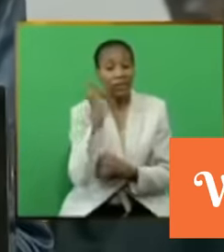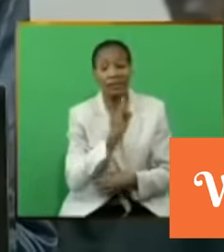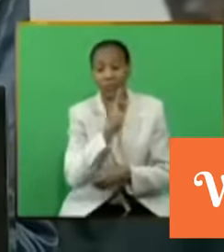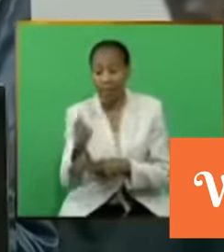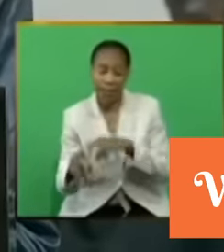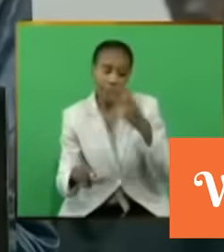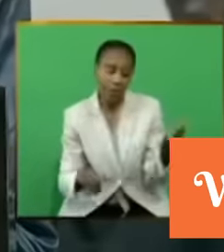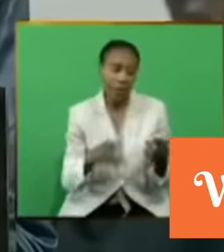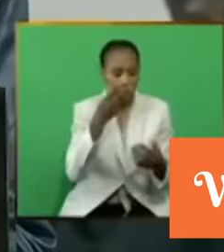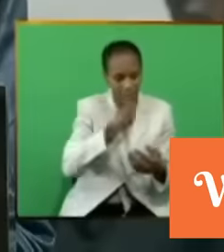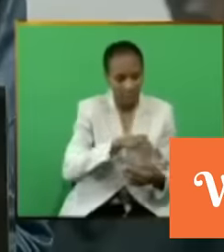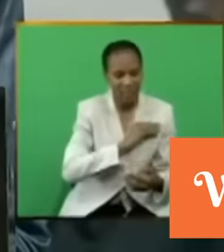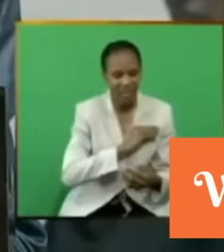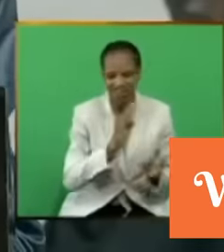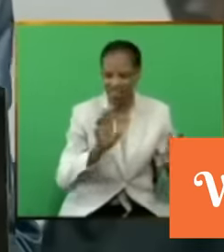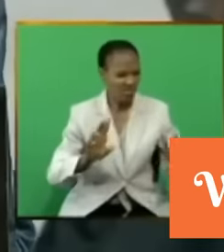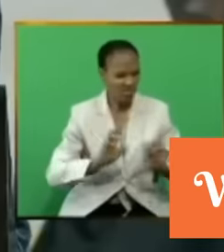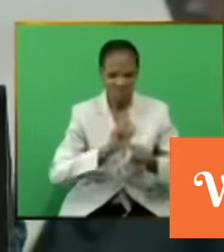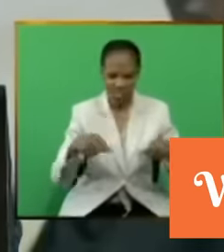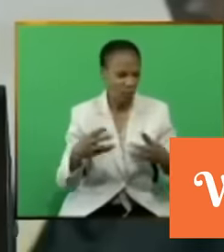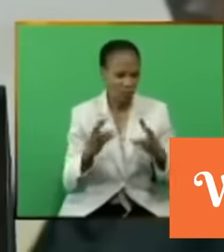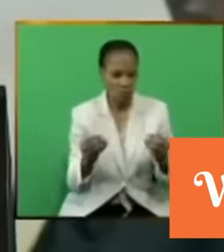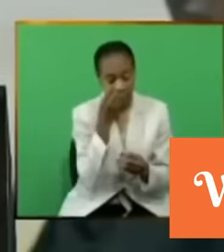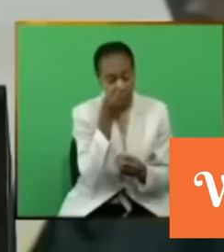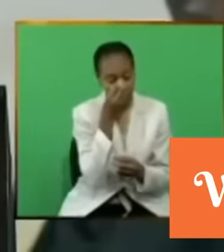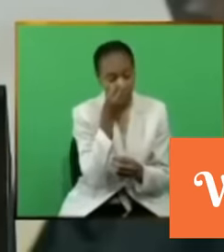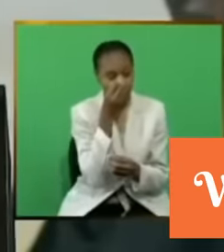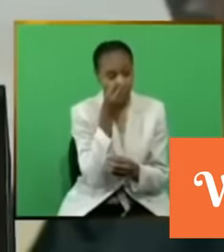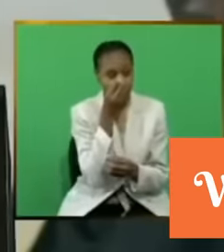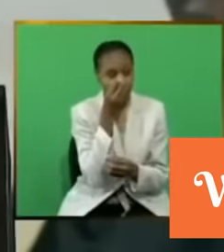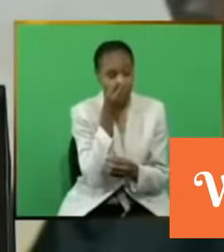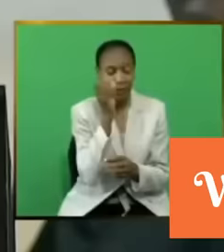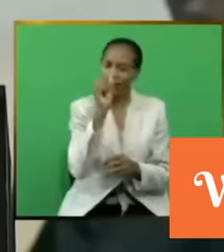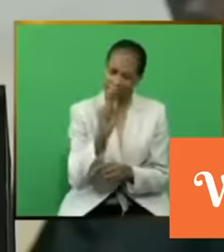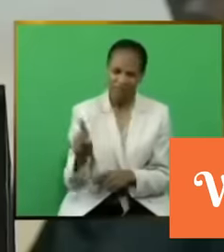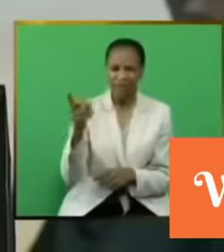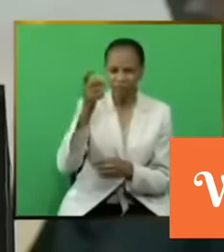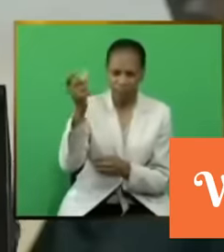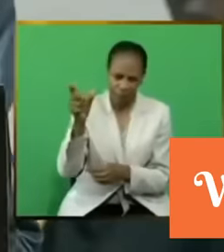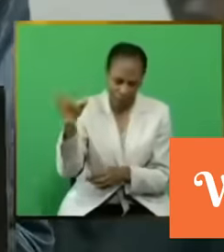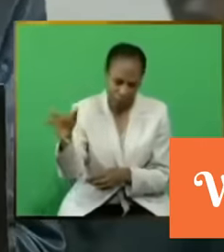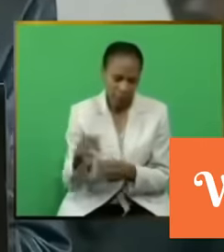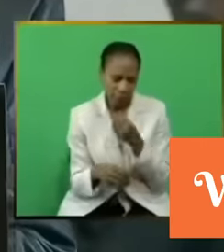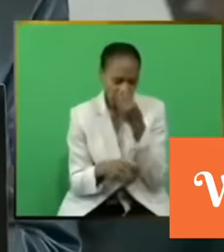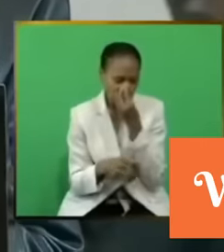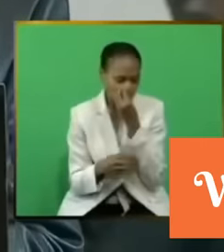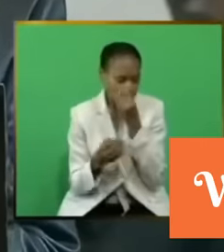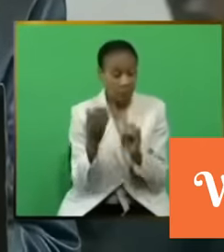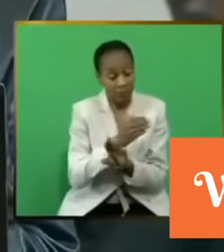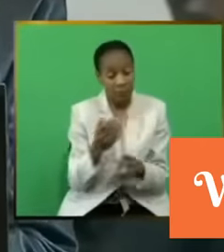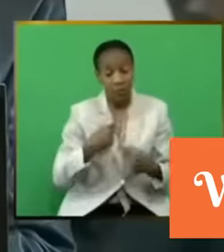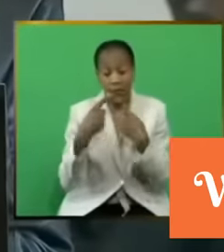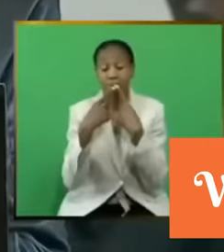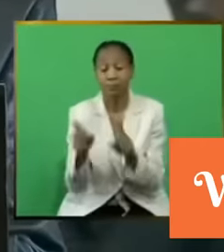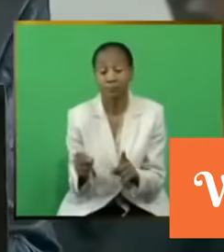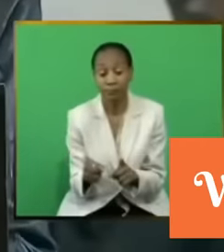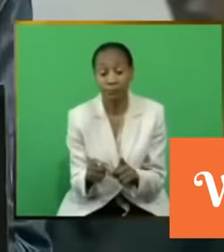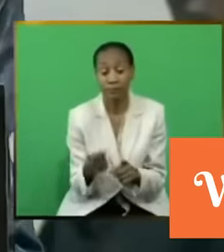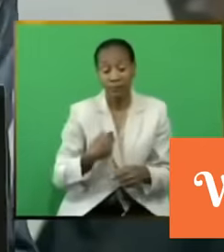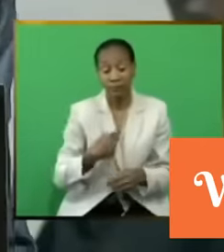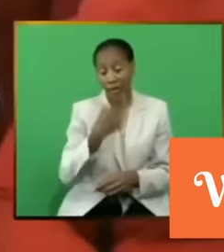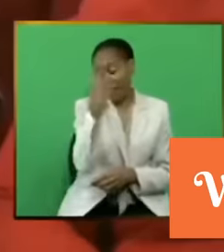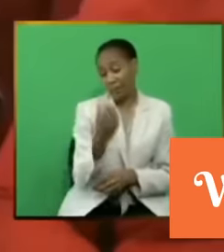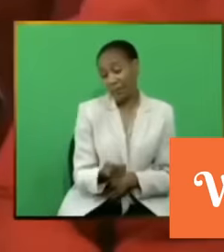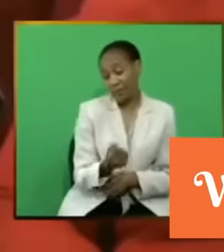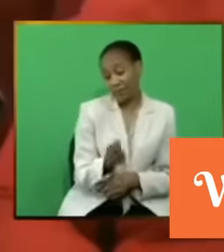Palestine, particularly in Gaza. But Speaker, before I tell this House what I believe can